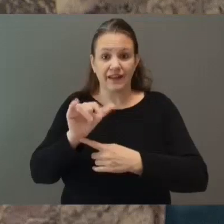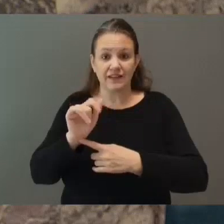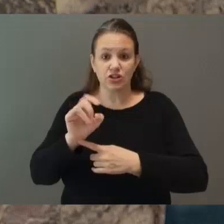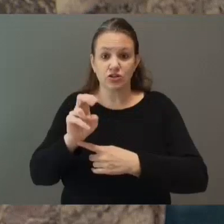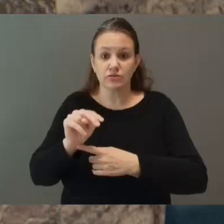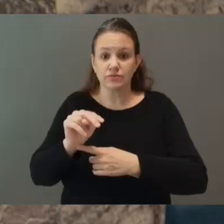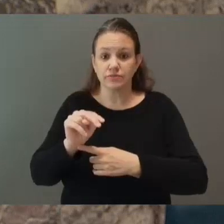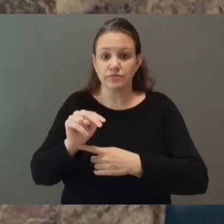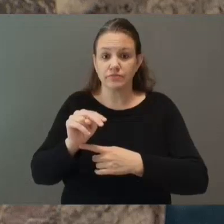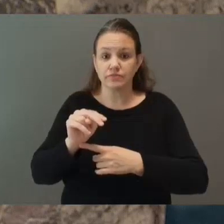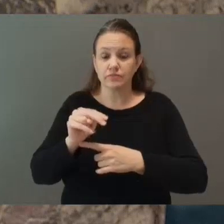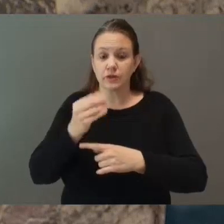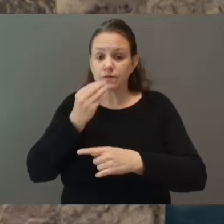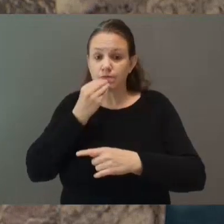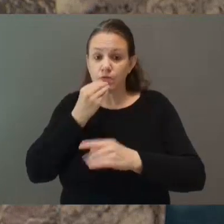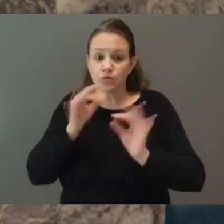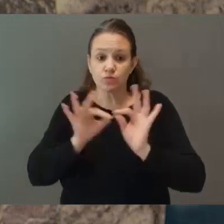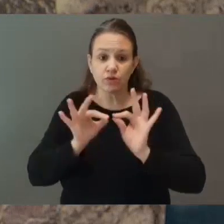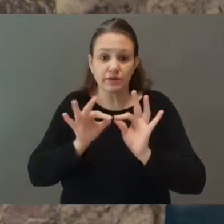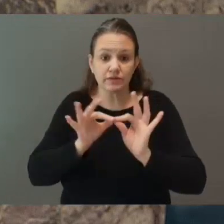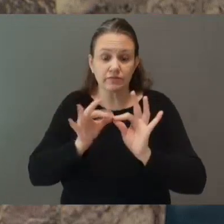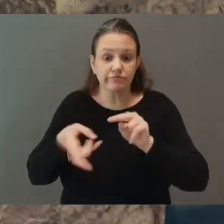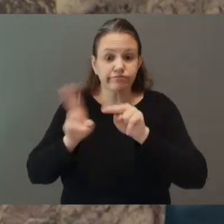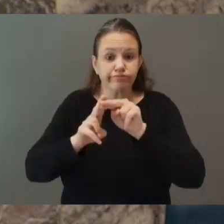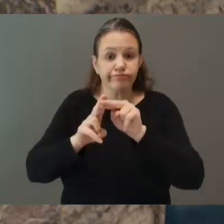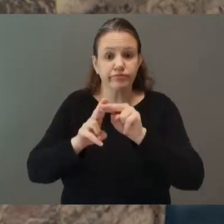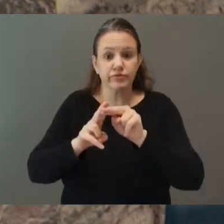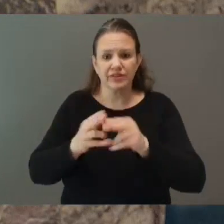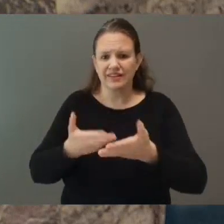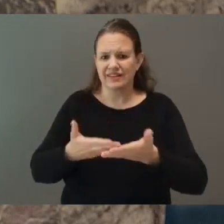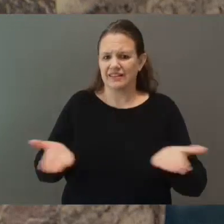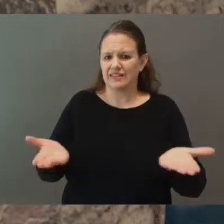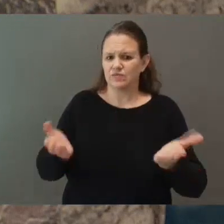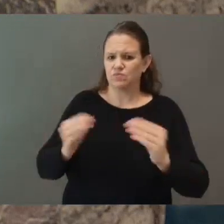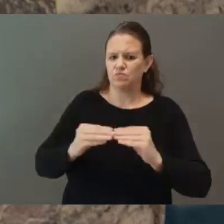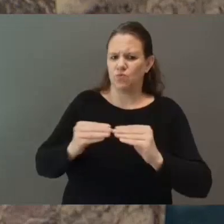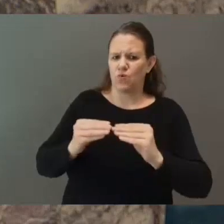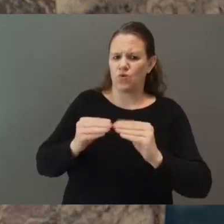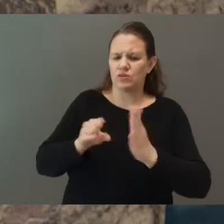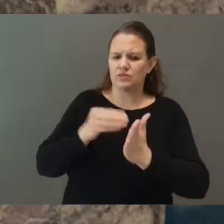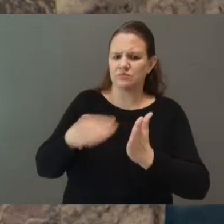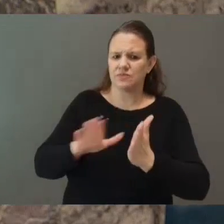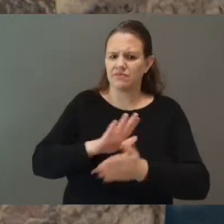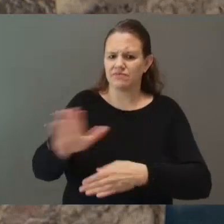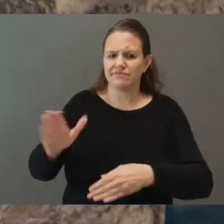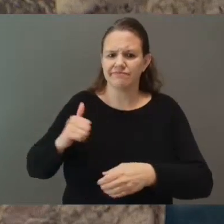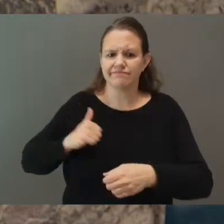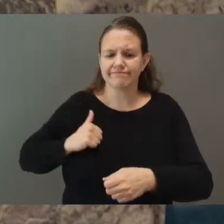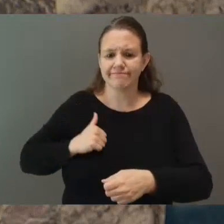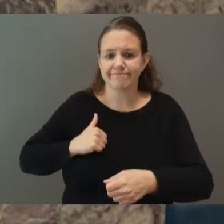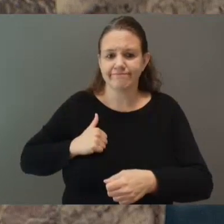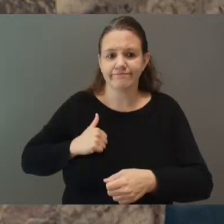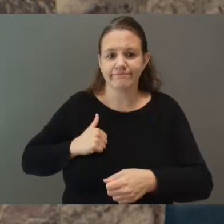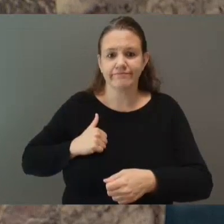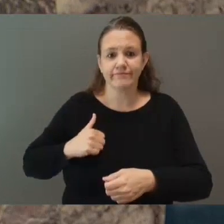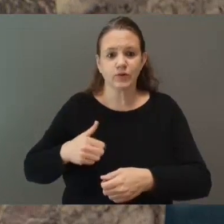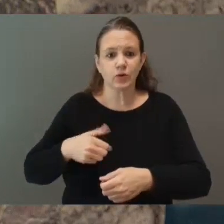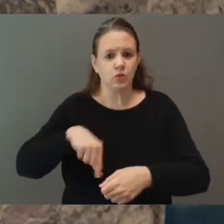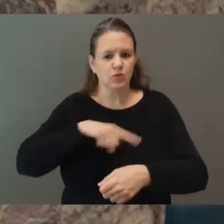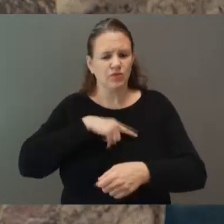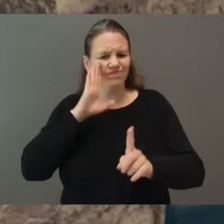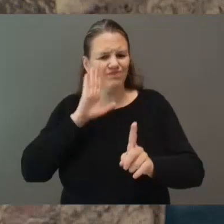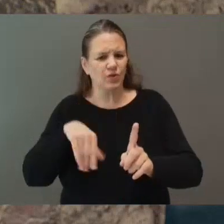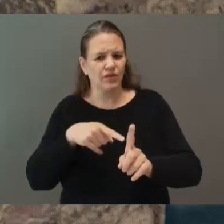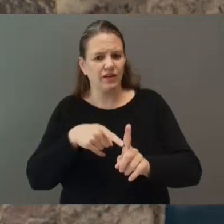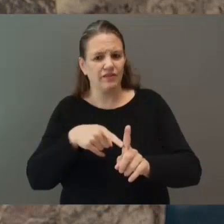made things expensive in right across the country, actually. And so we knew that. And so for Budget 24, we made things more